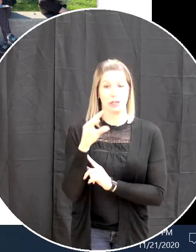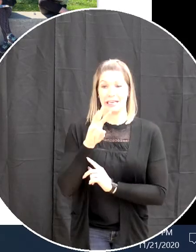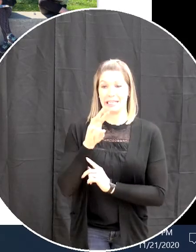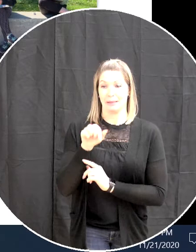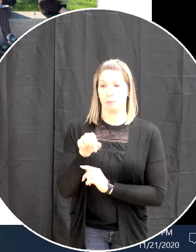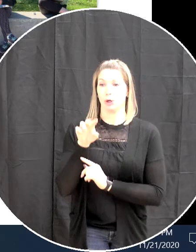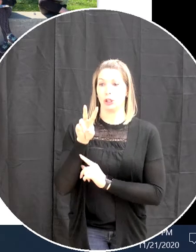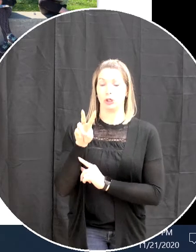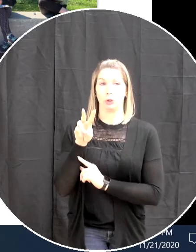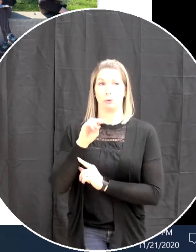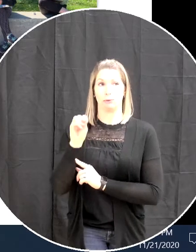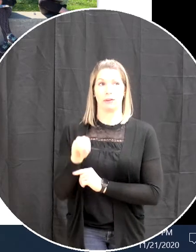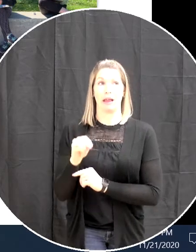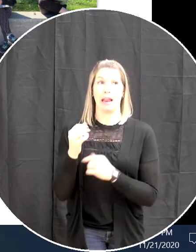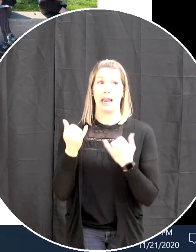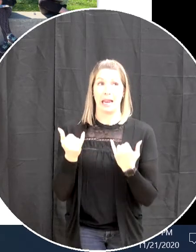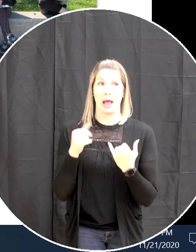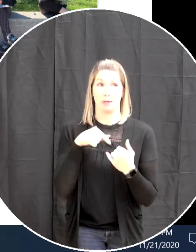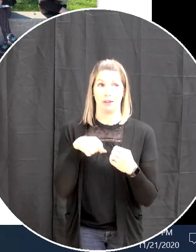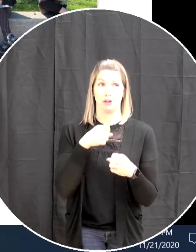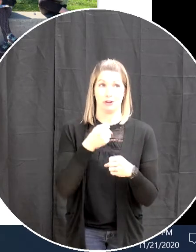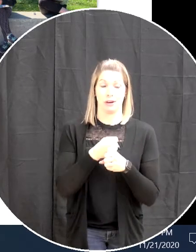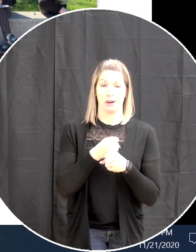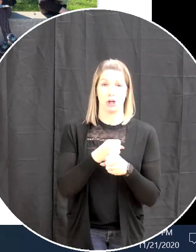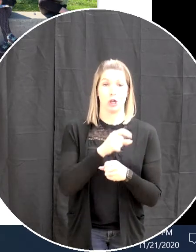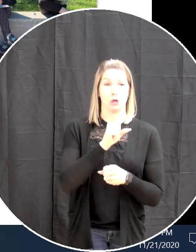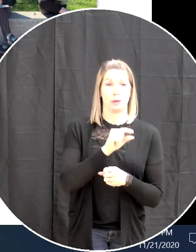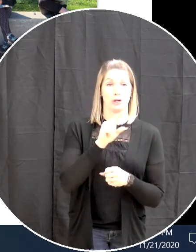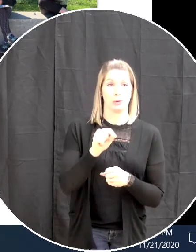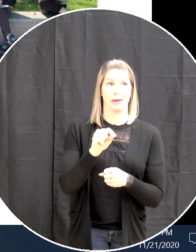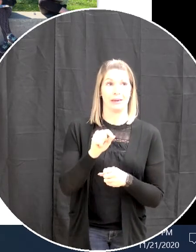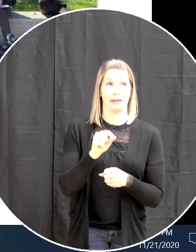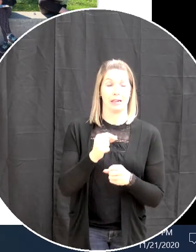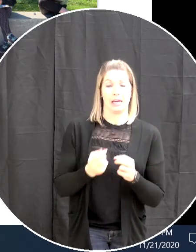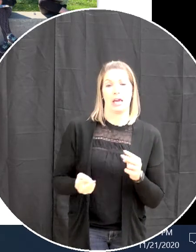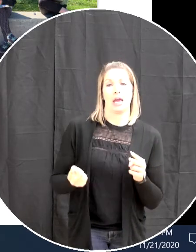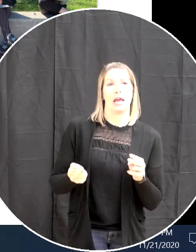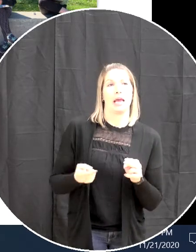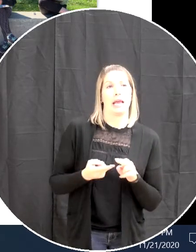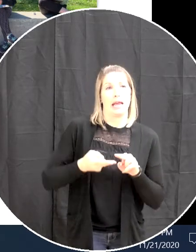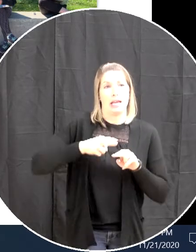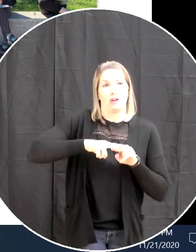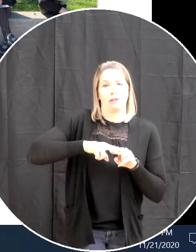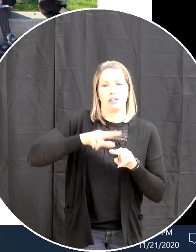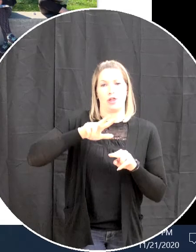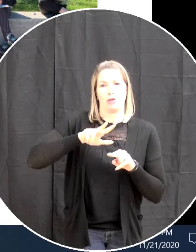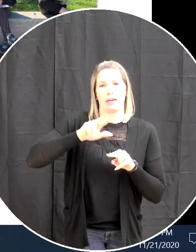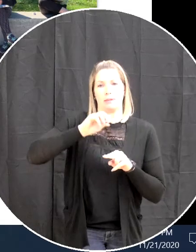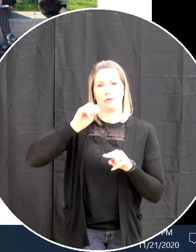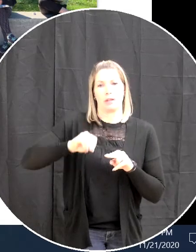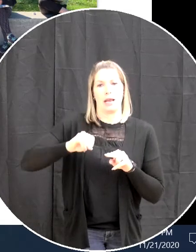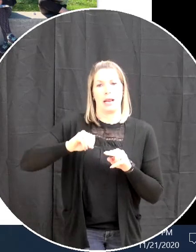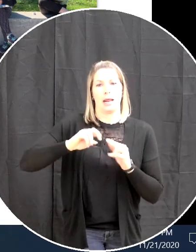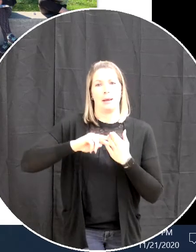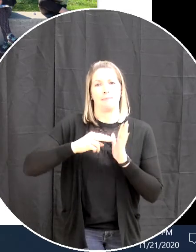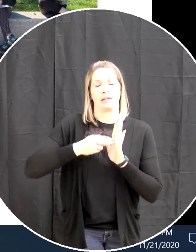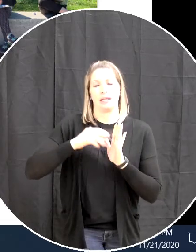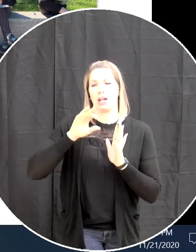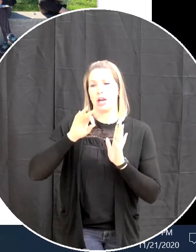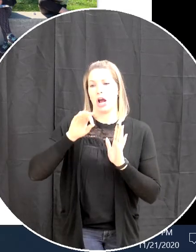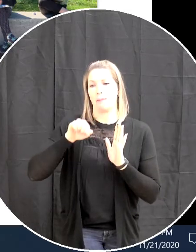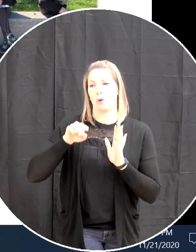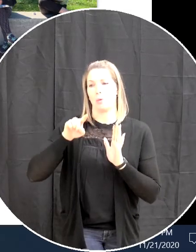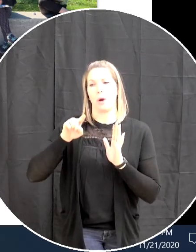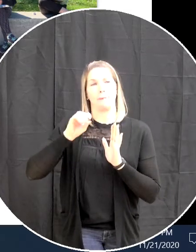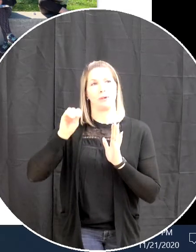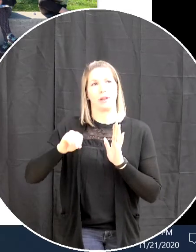well, almost 3% in September 2020. So still under 10%, which is not bad.